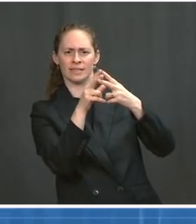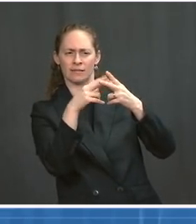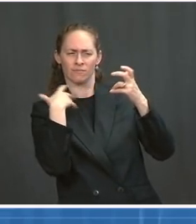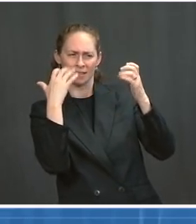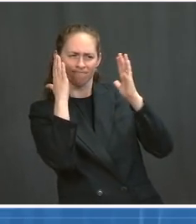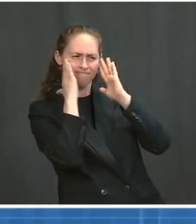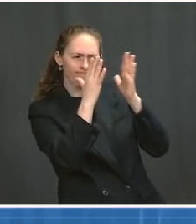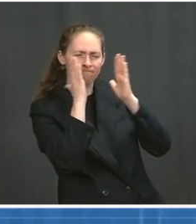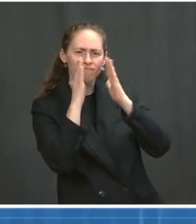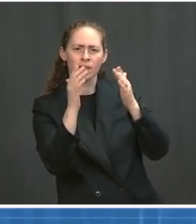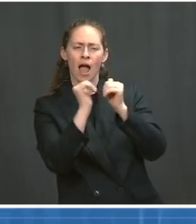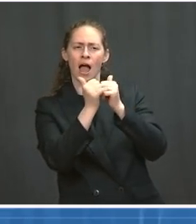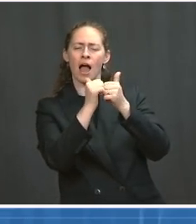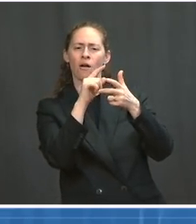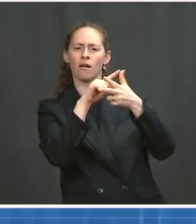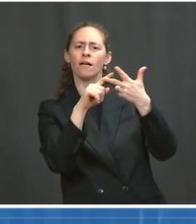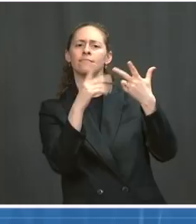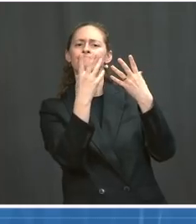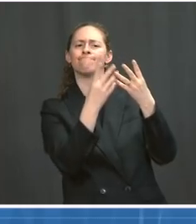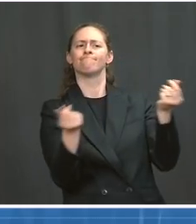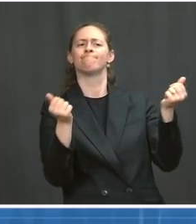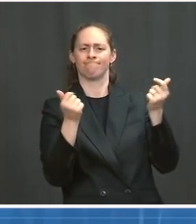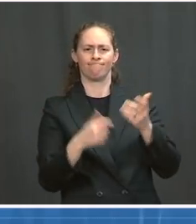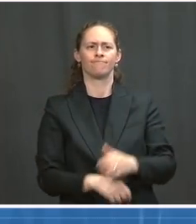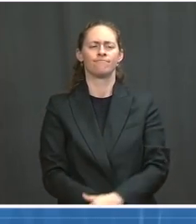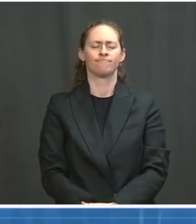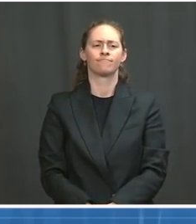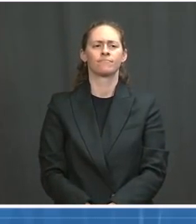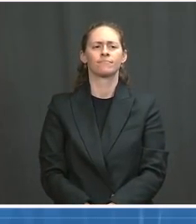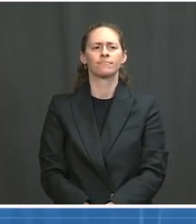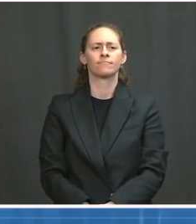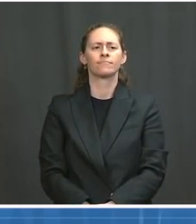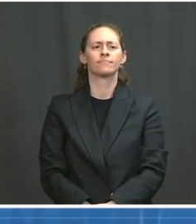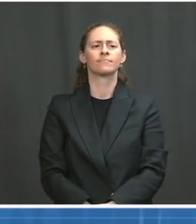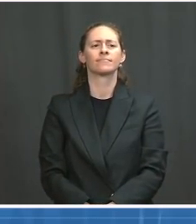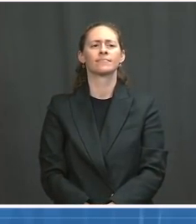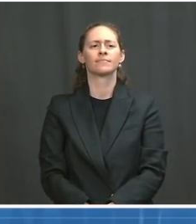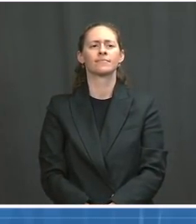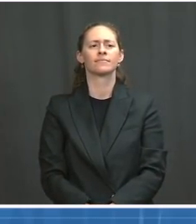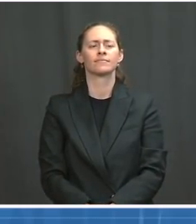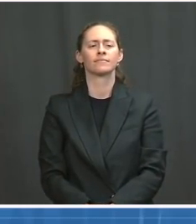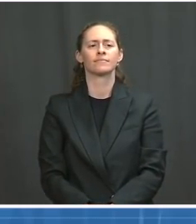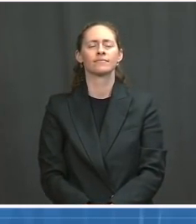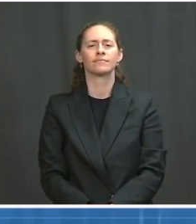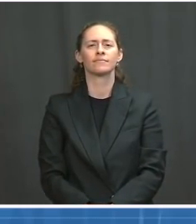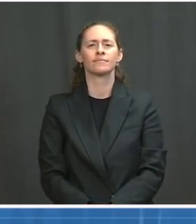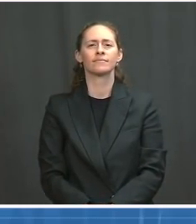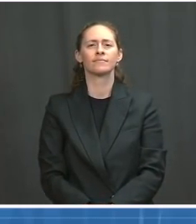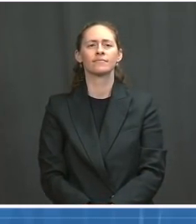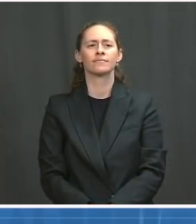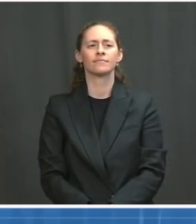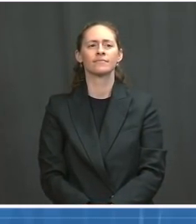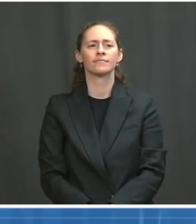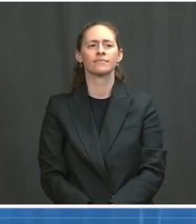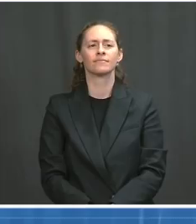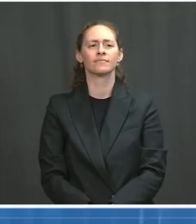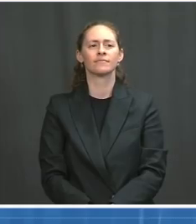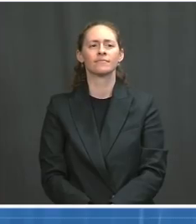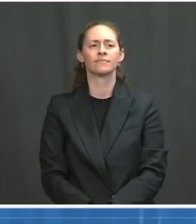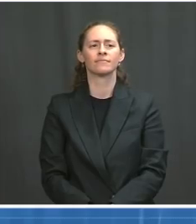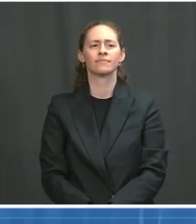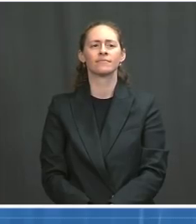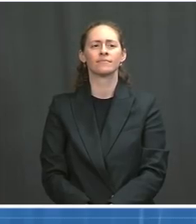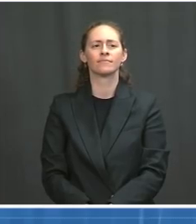about their work. One of our members, Prepare STL, is engaging communities of color in St. Louis through